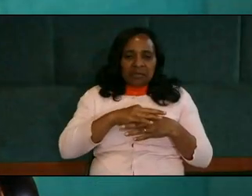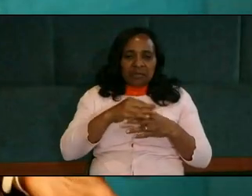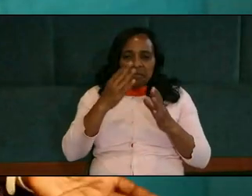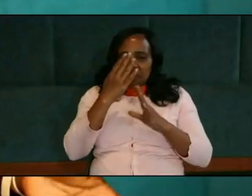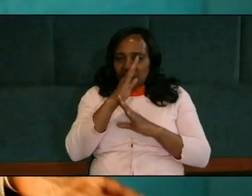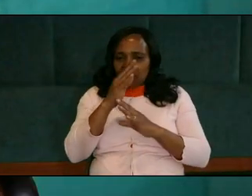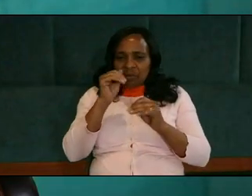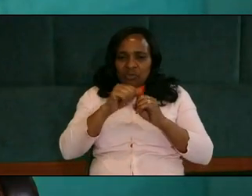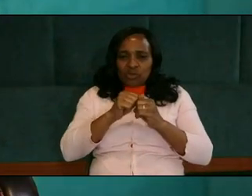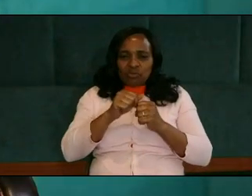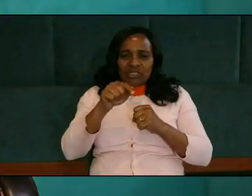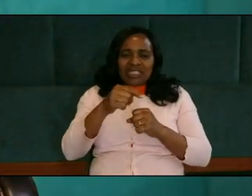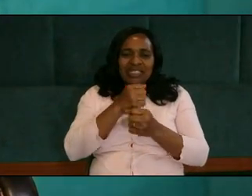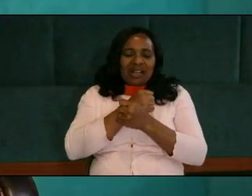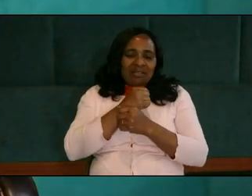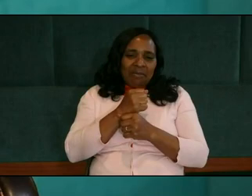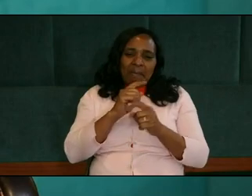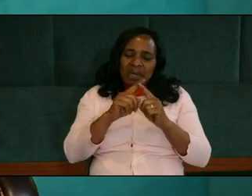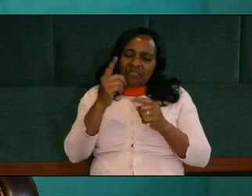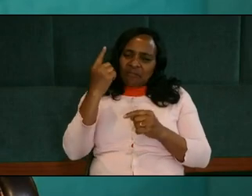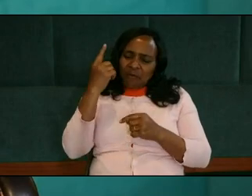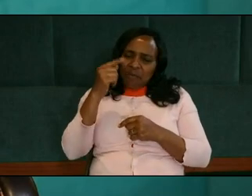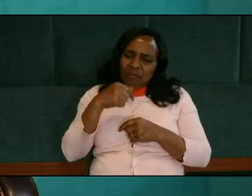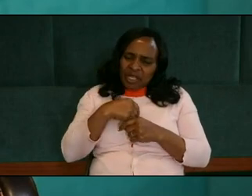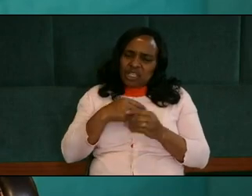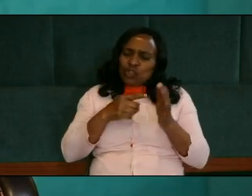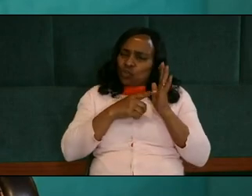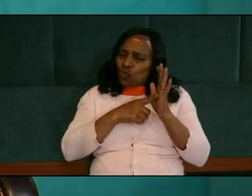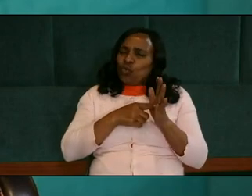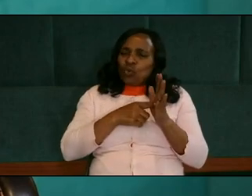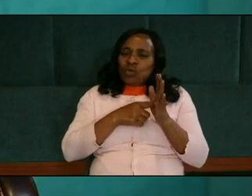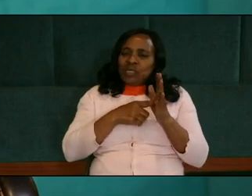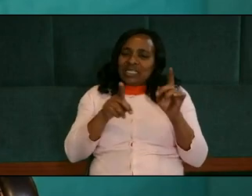faith. This wasn't enough. So for me, he didn't show at all. Like,